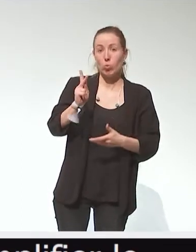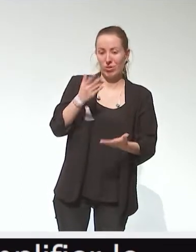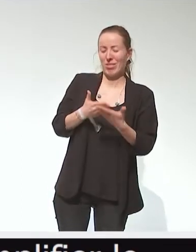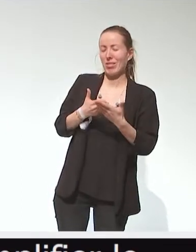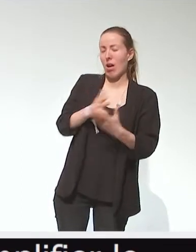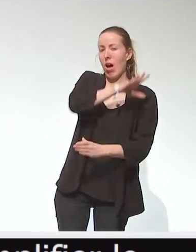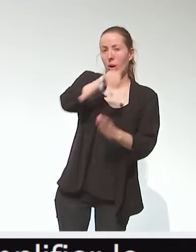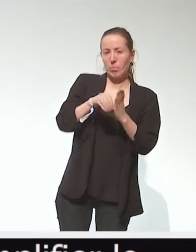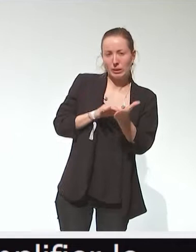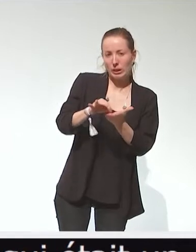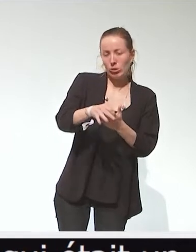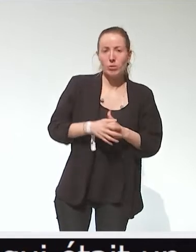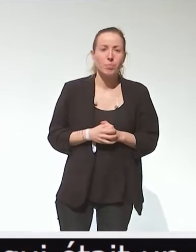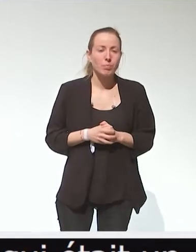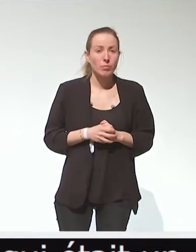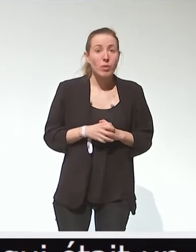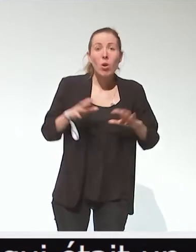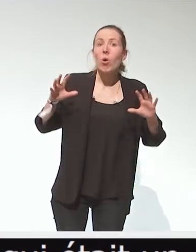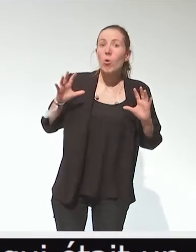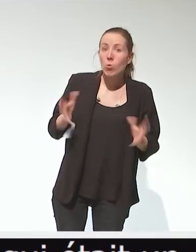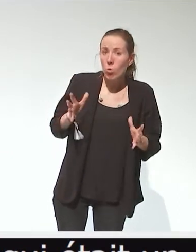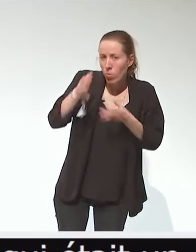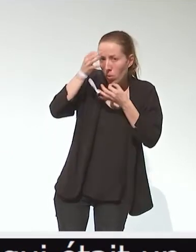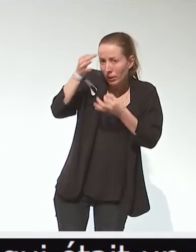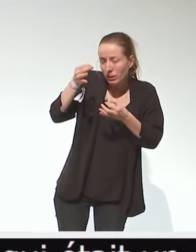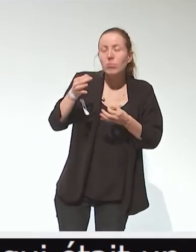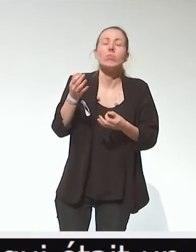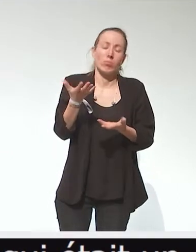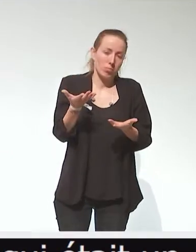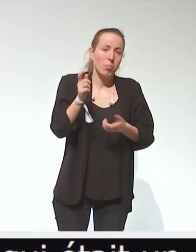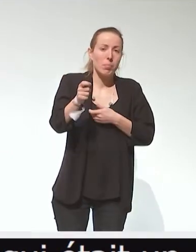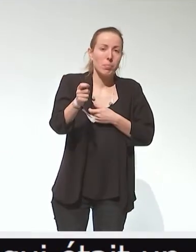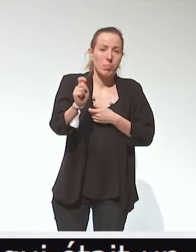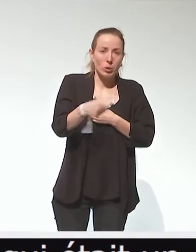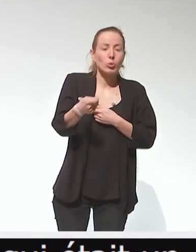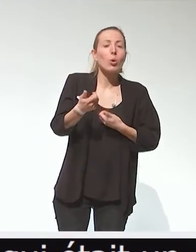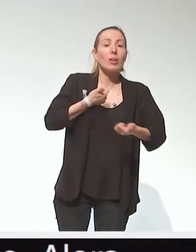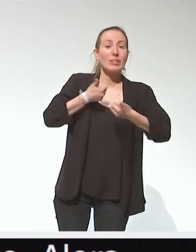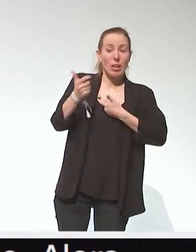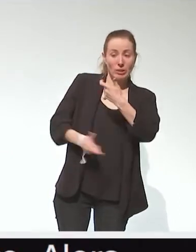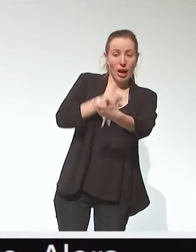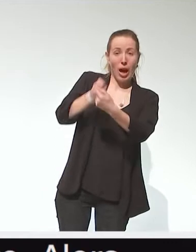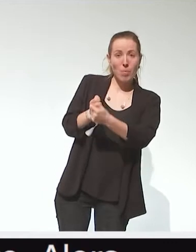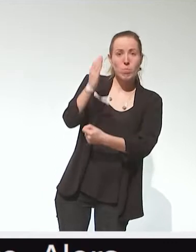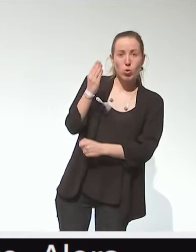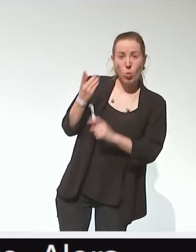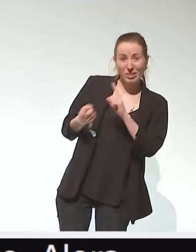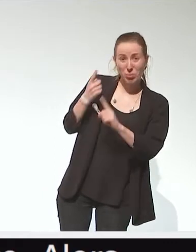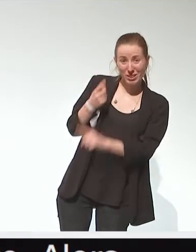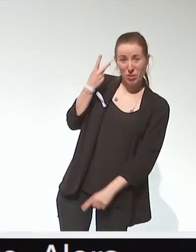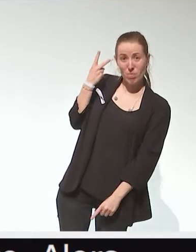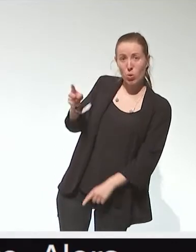is one of the directions if we really want to have an inclusive society. This means, first of